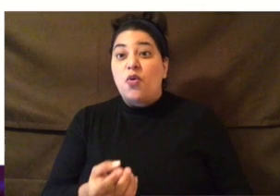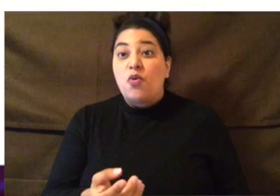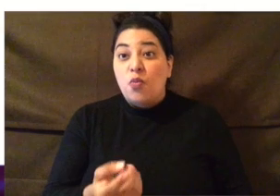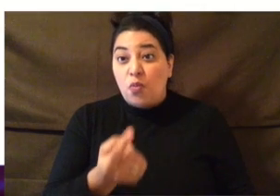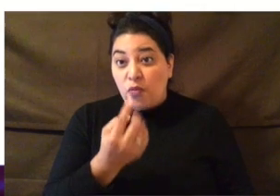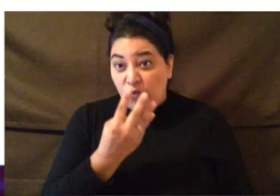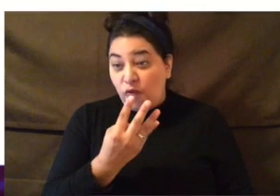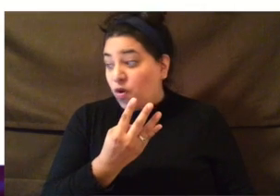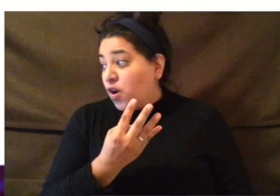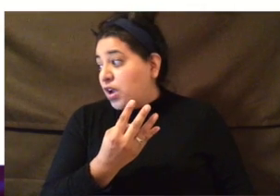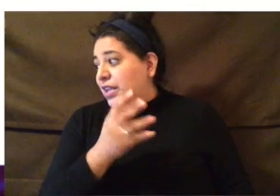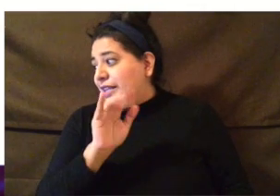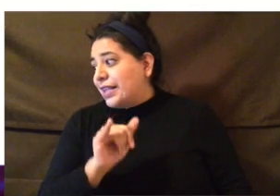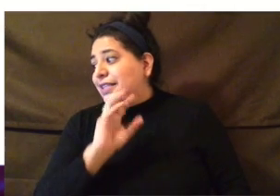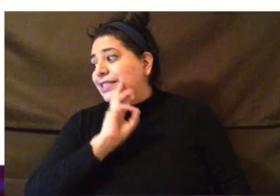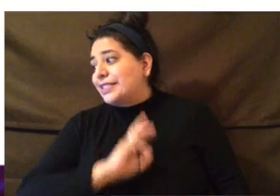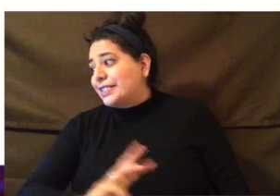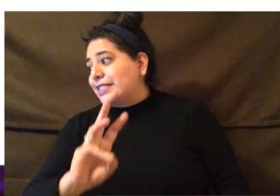that's 6 years old.